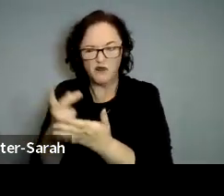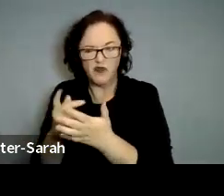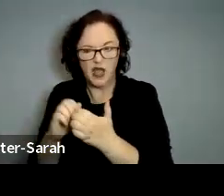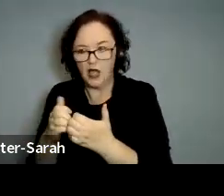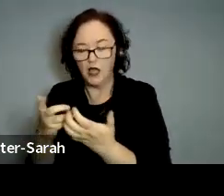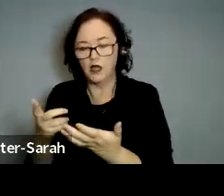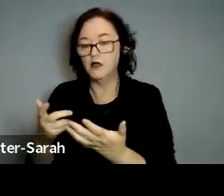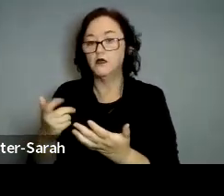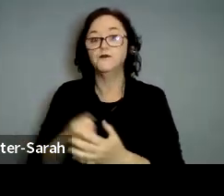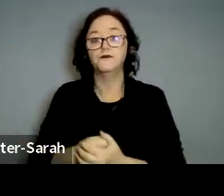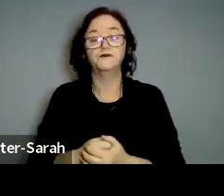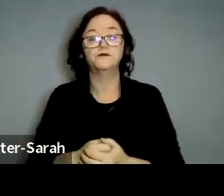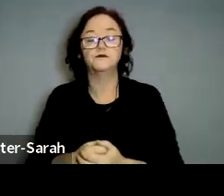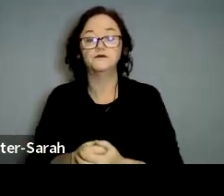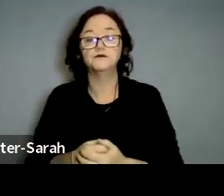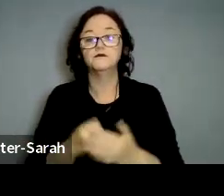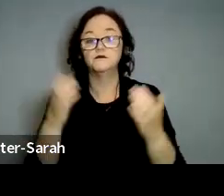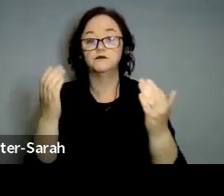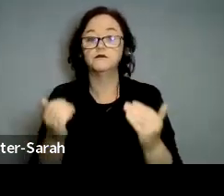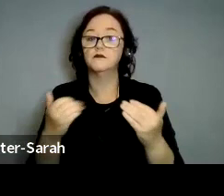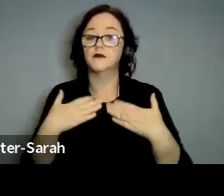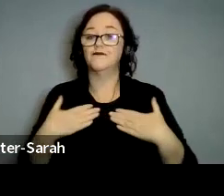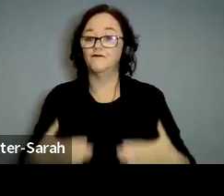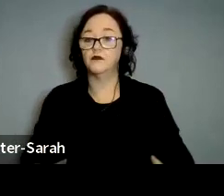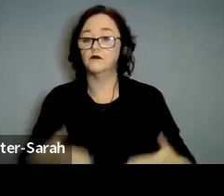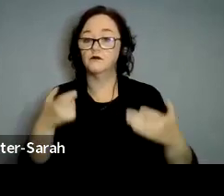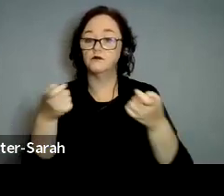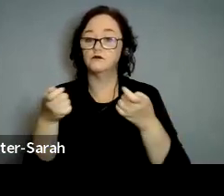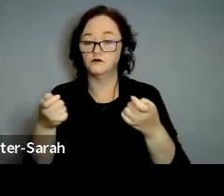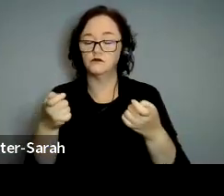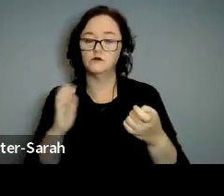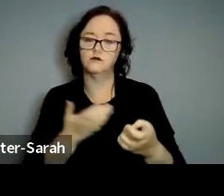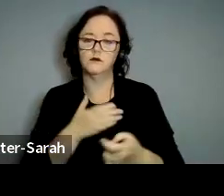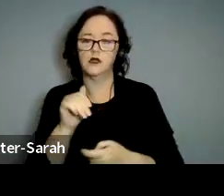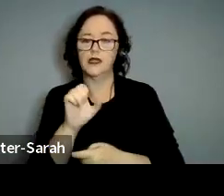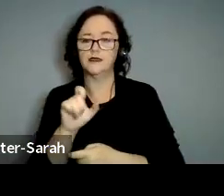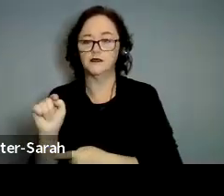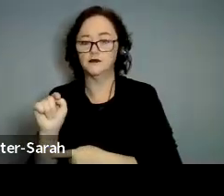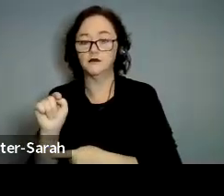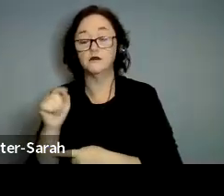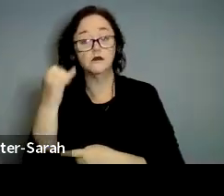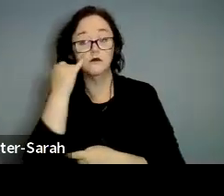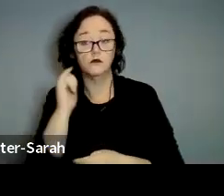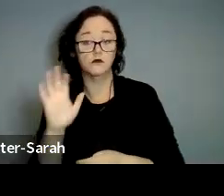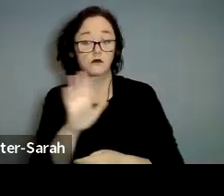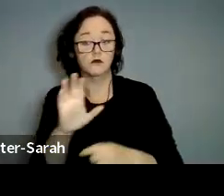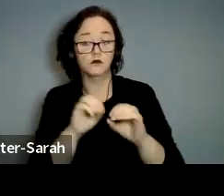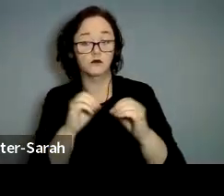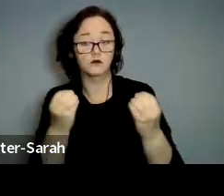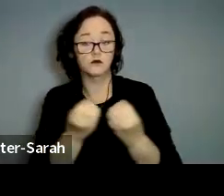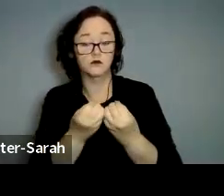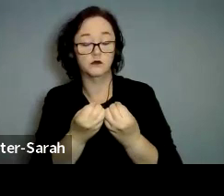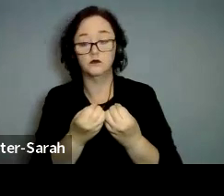Another few things to point out: physical control over our assets. Maybe you are an organization that owns